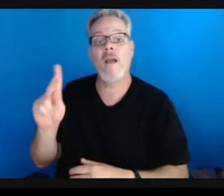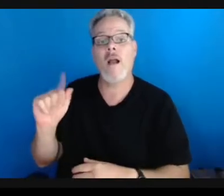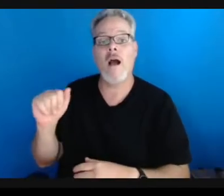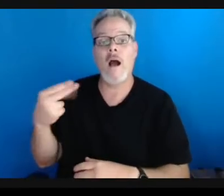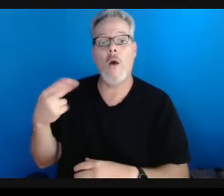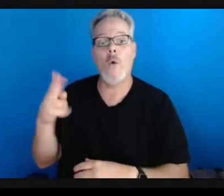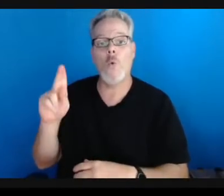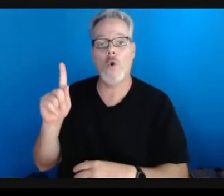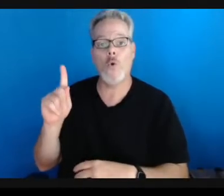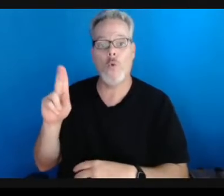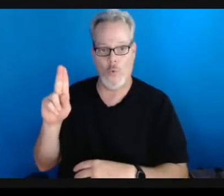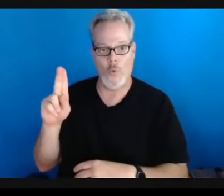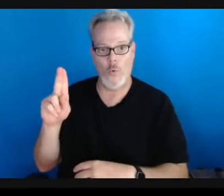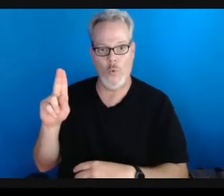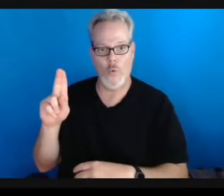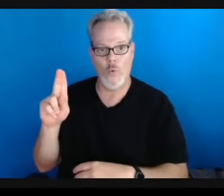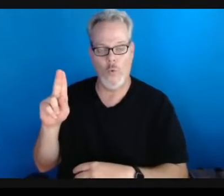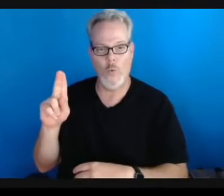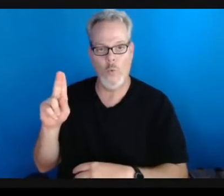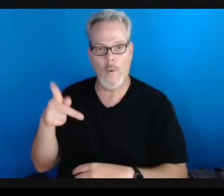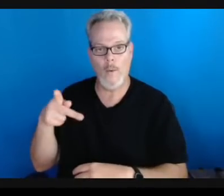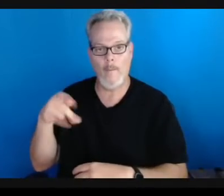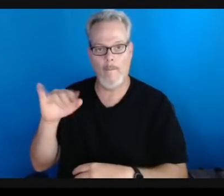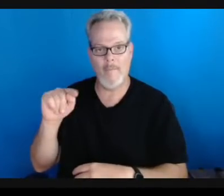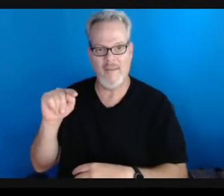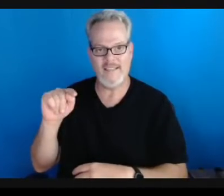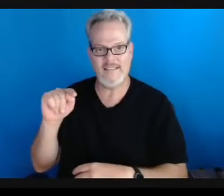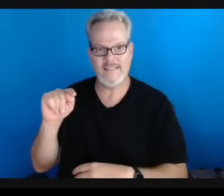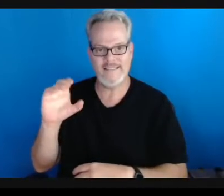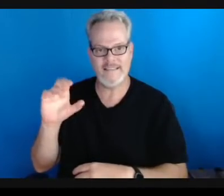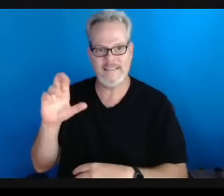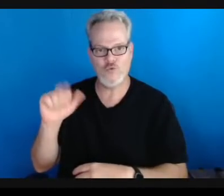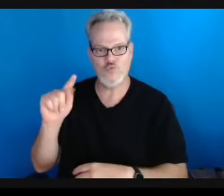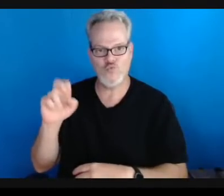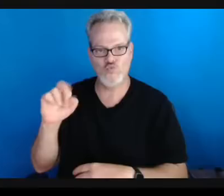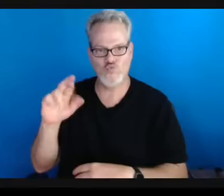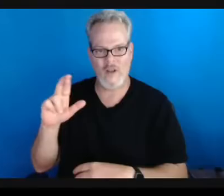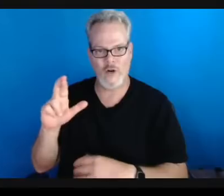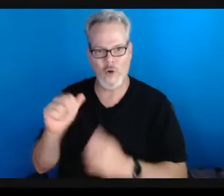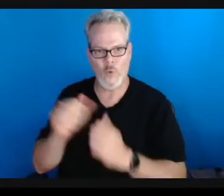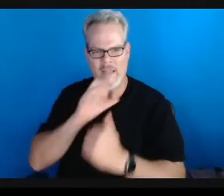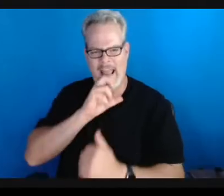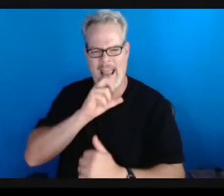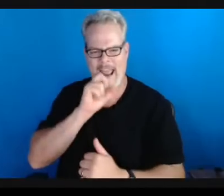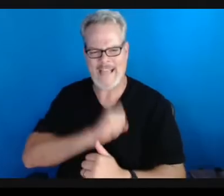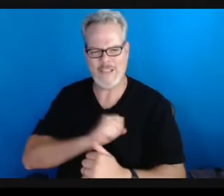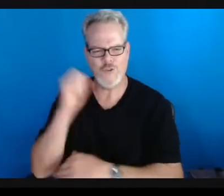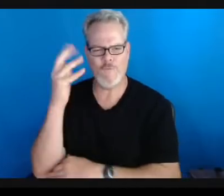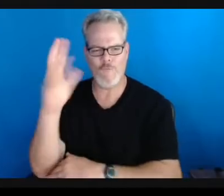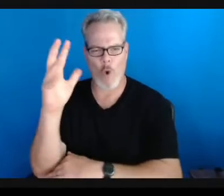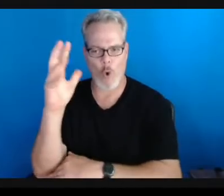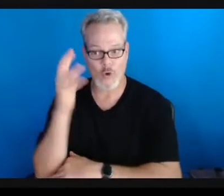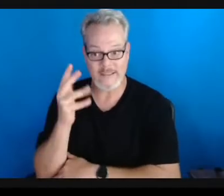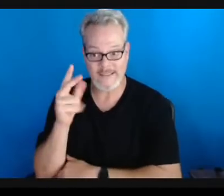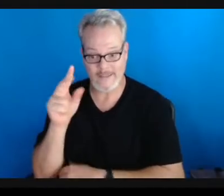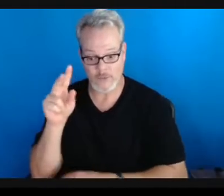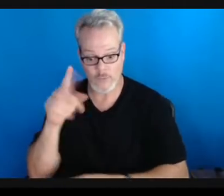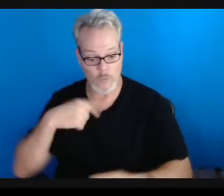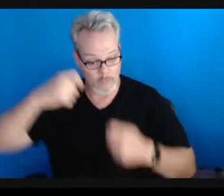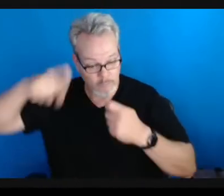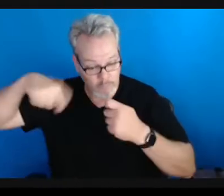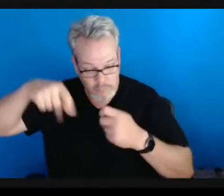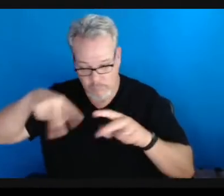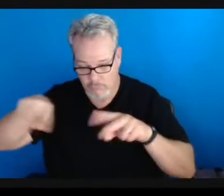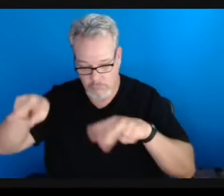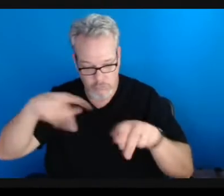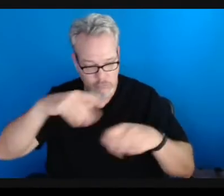It's Kahuku Pit Crater and its ancient forest. We have filmed these down there before. Ecologist David